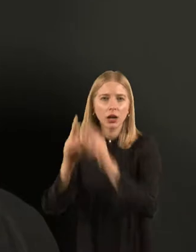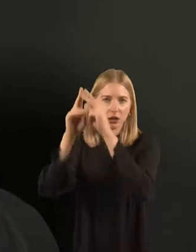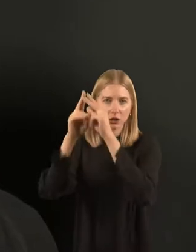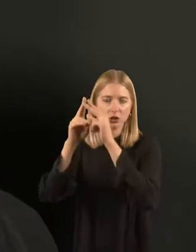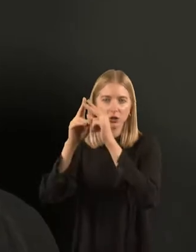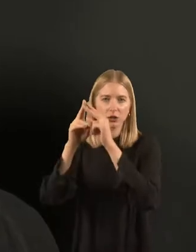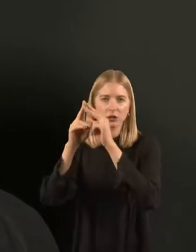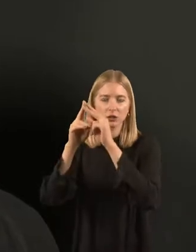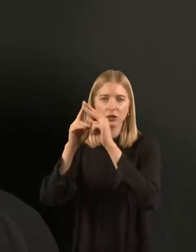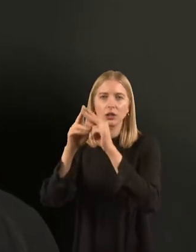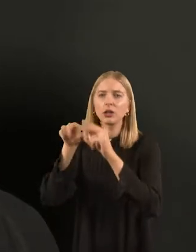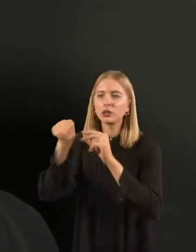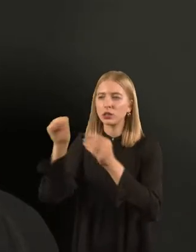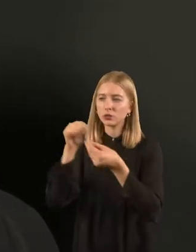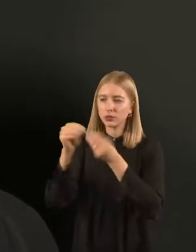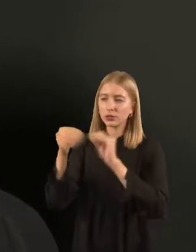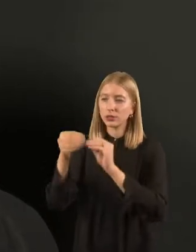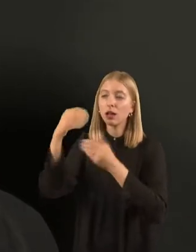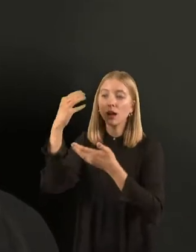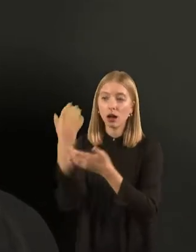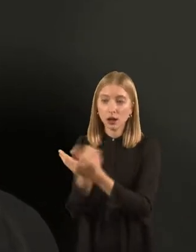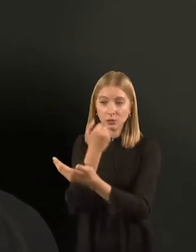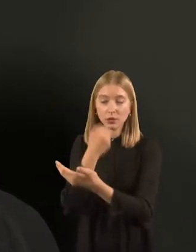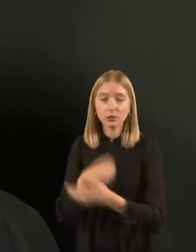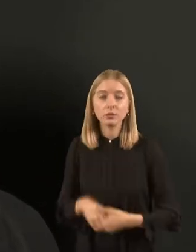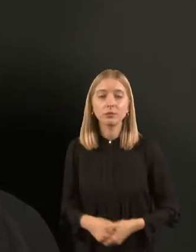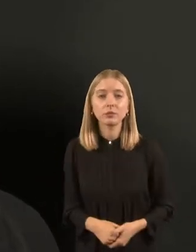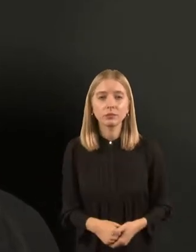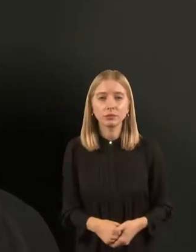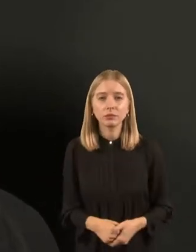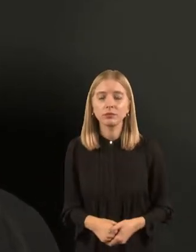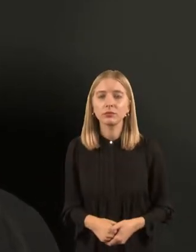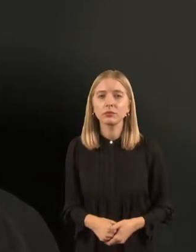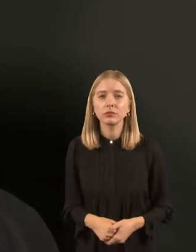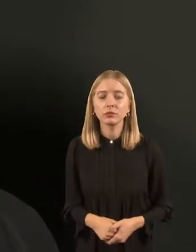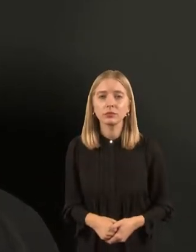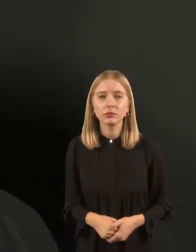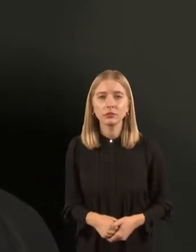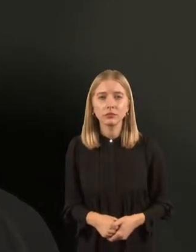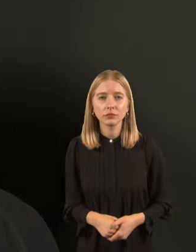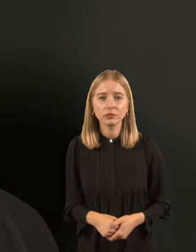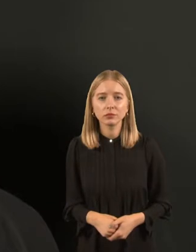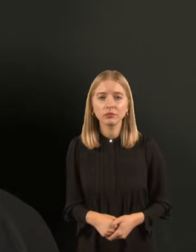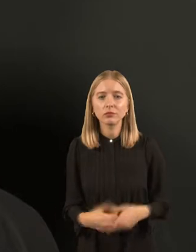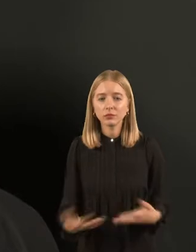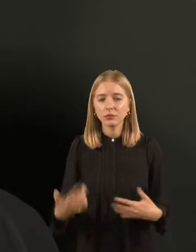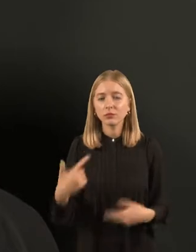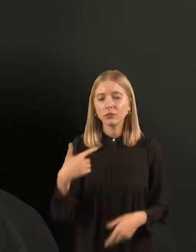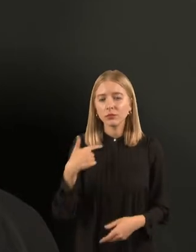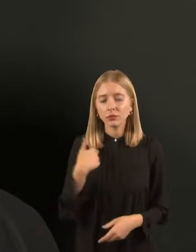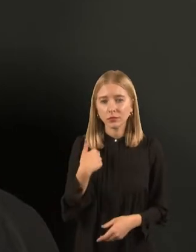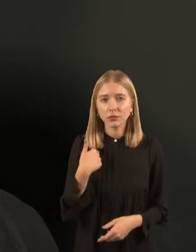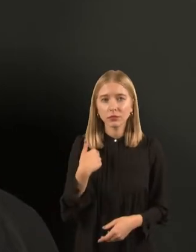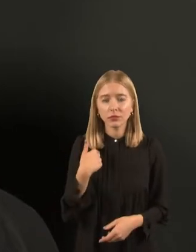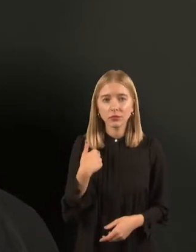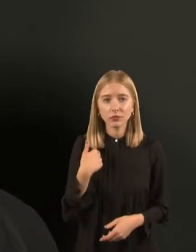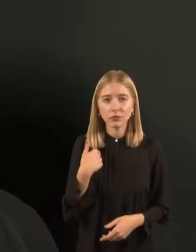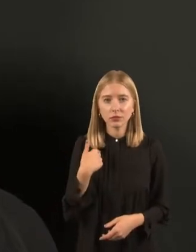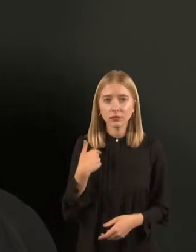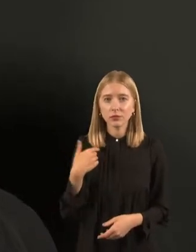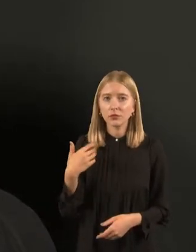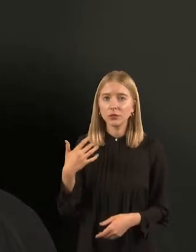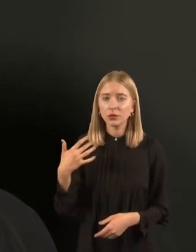carbon neutrality or in the climate neutrality future, the transport sector will have